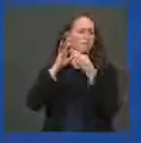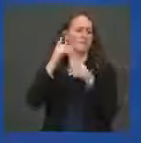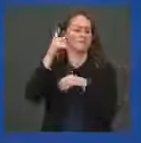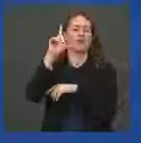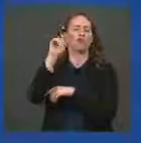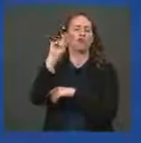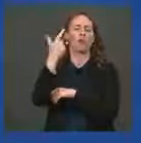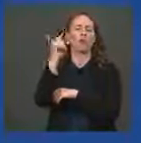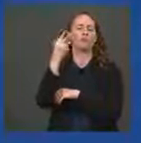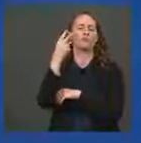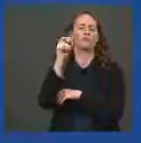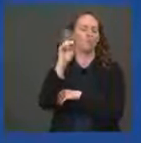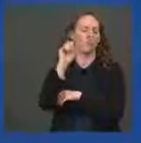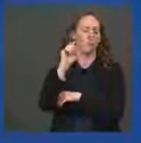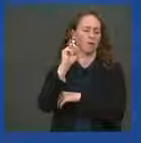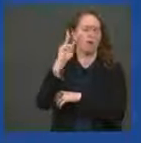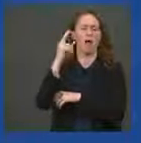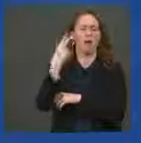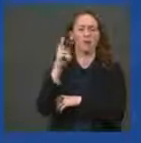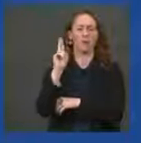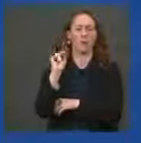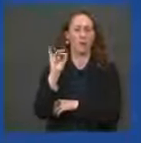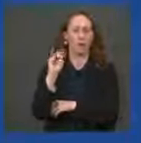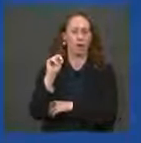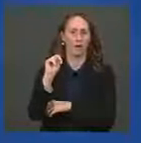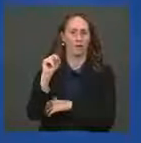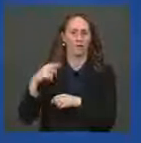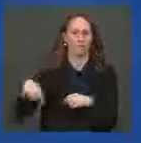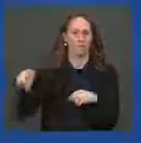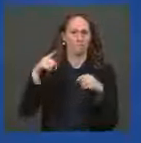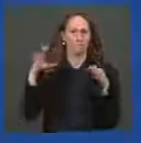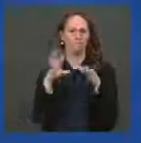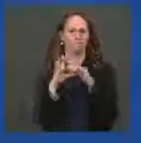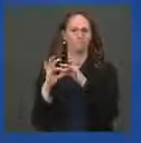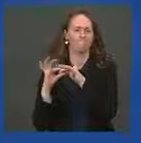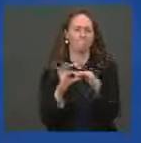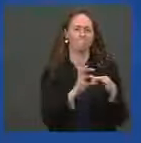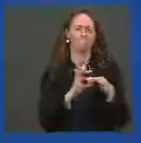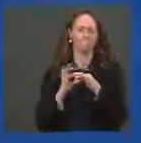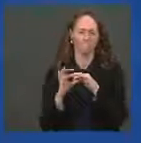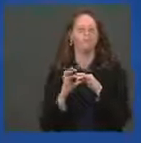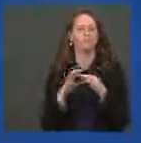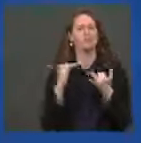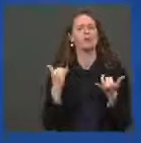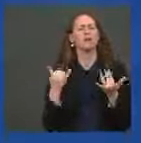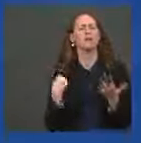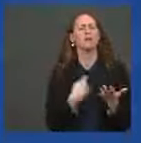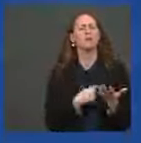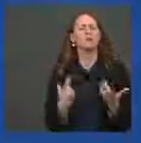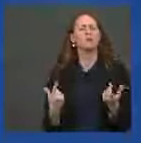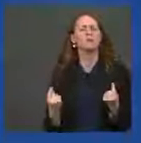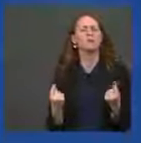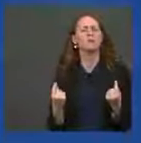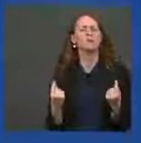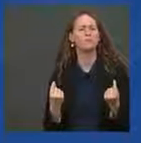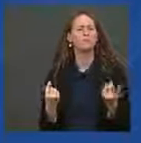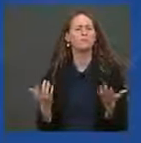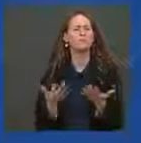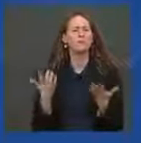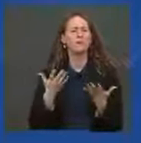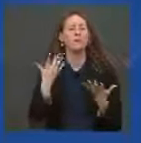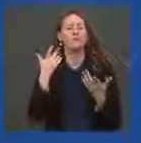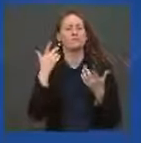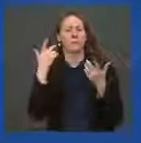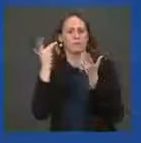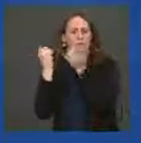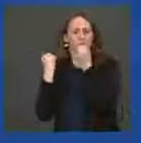Los Angeles and Long Beach are home to two of the largest ports in America, and together these ports are among the largest in the